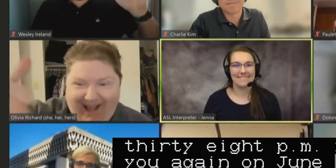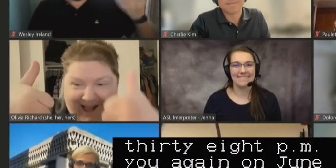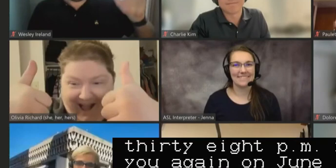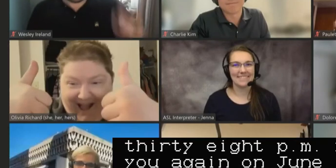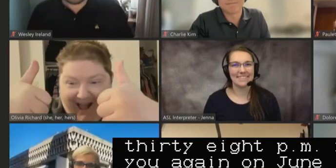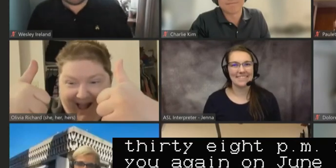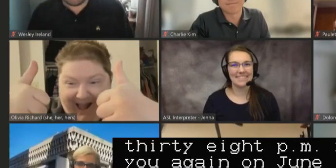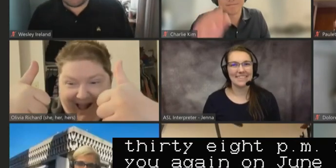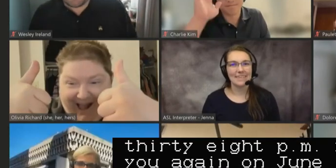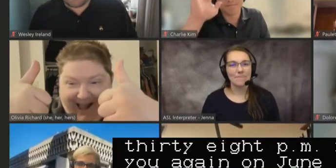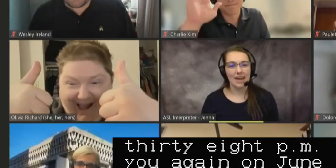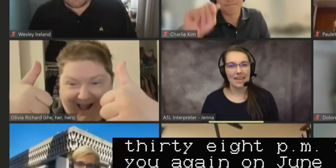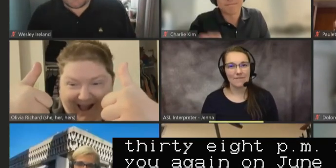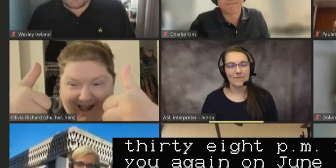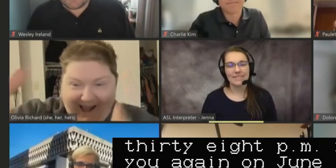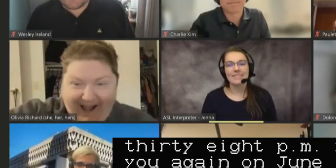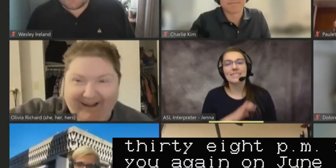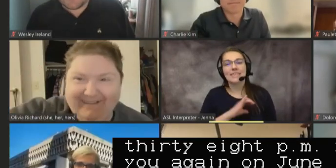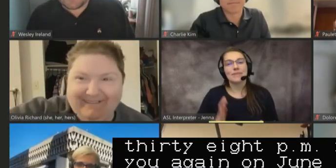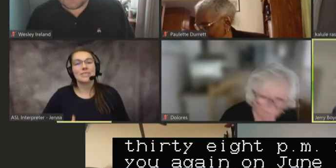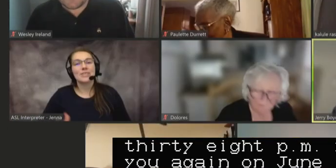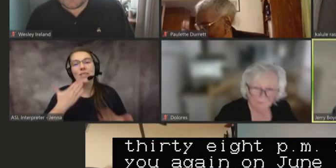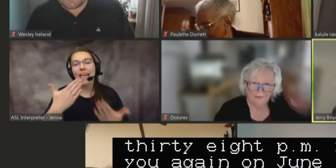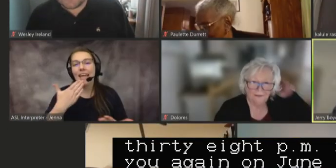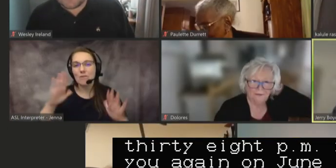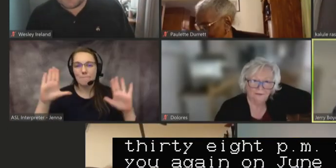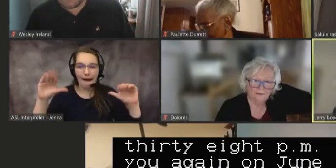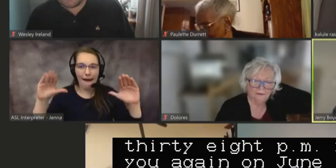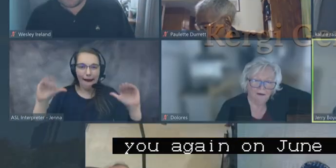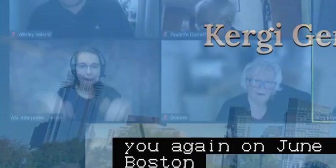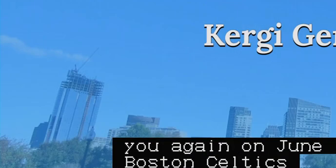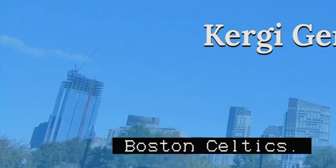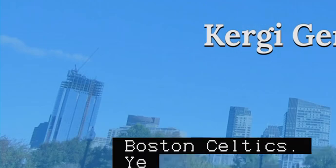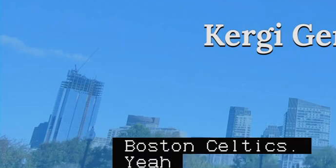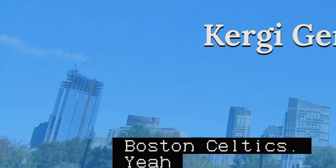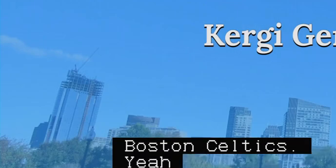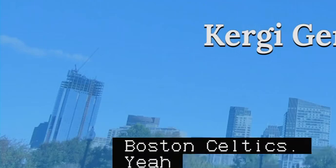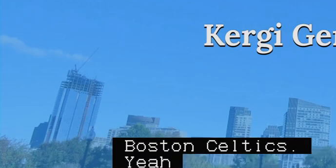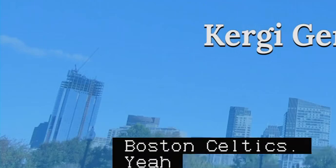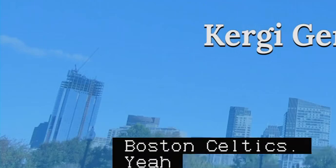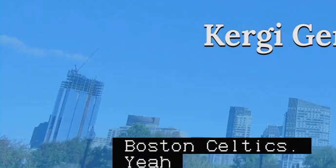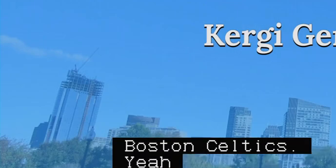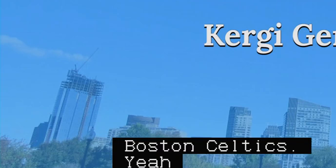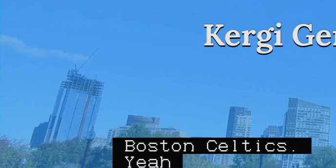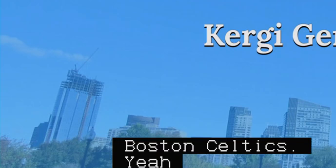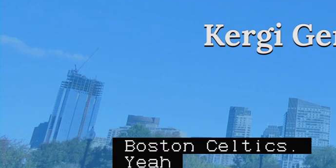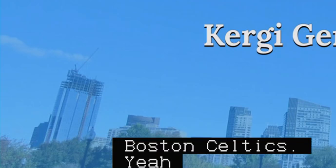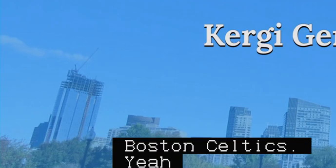Thanks, everyone. Bye, everyone. Thank you, bye. Bye, have a good week.